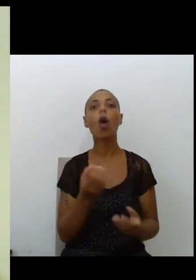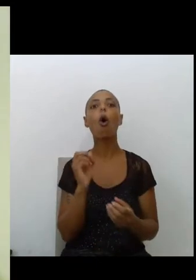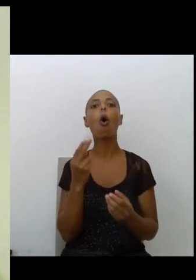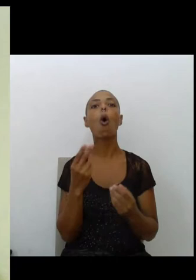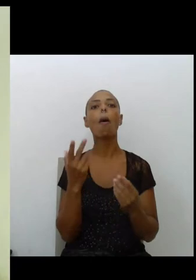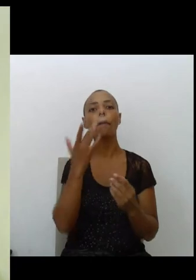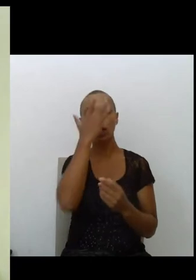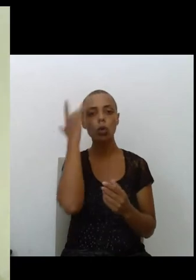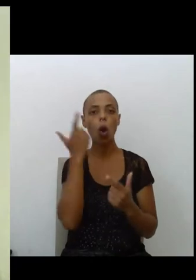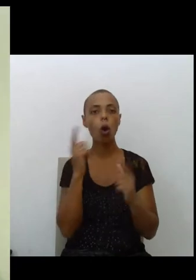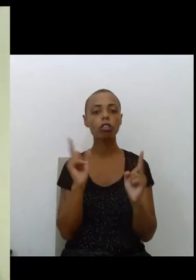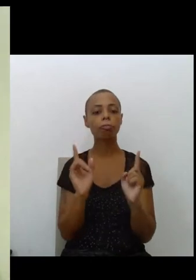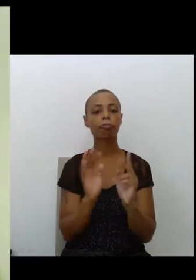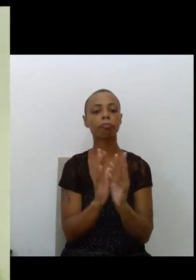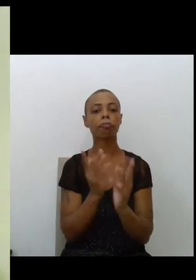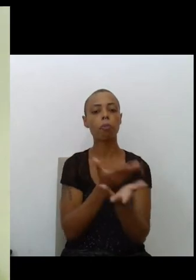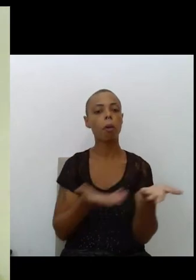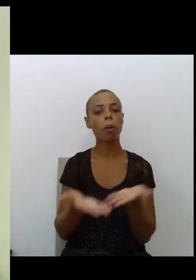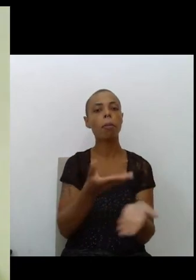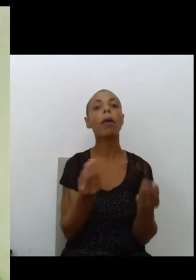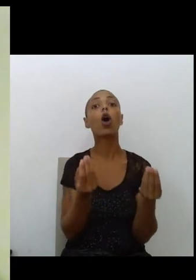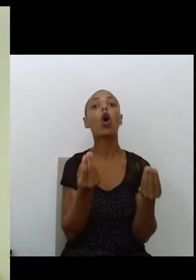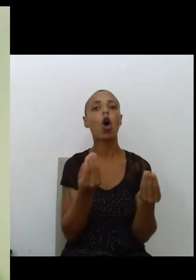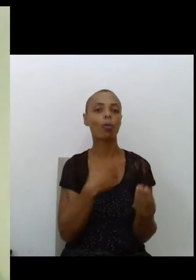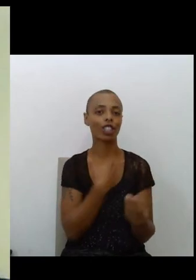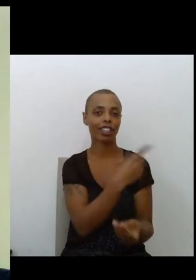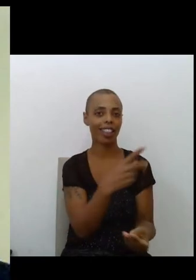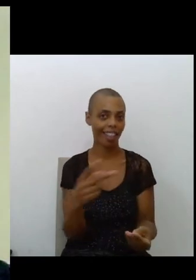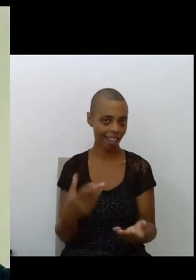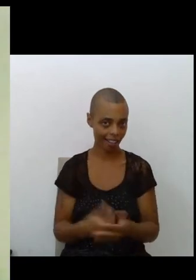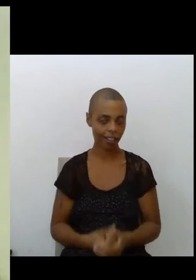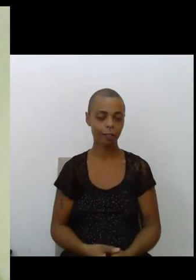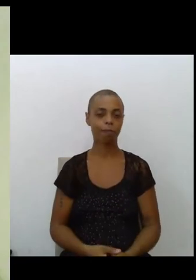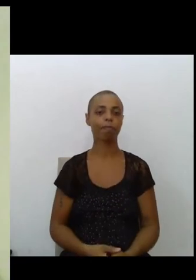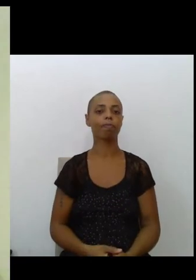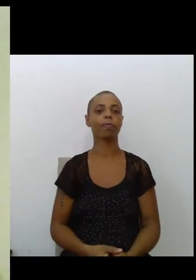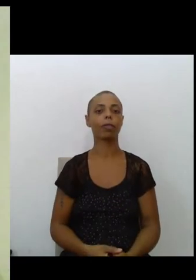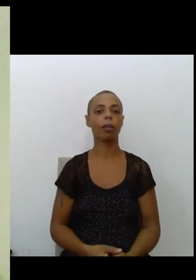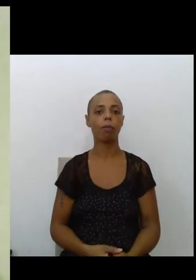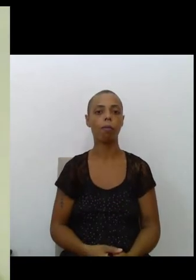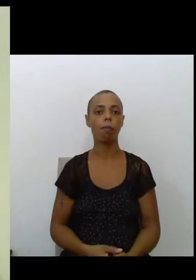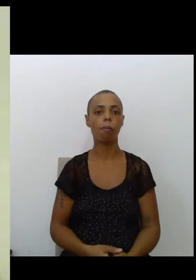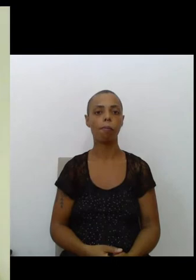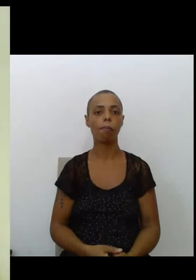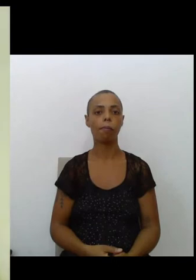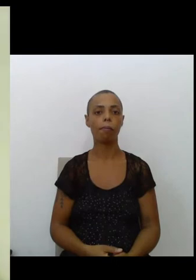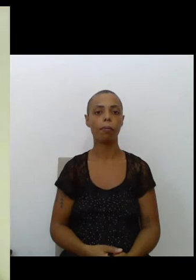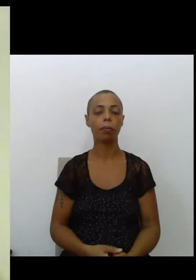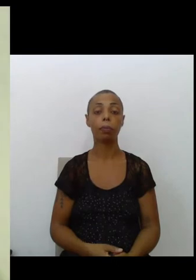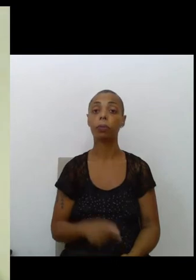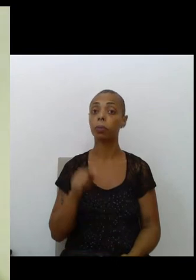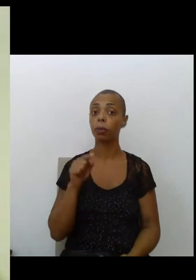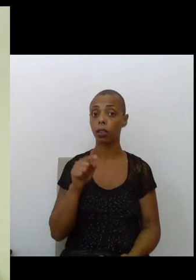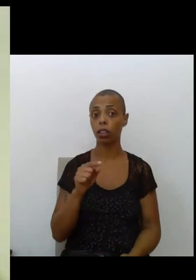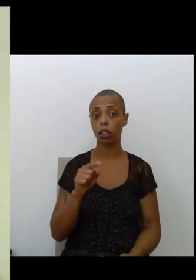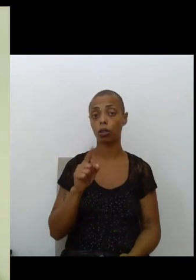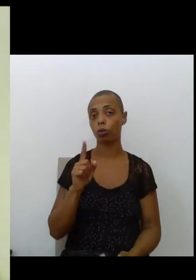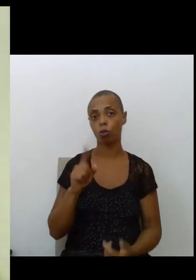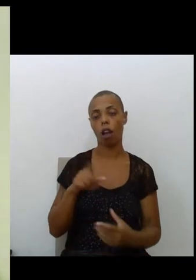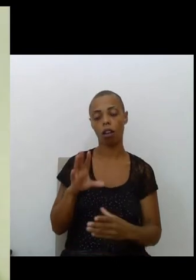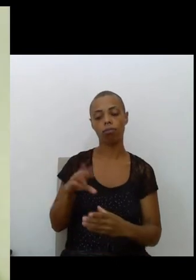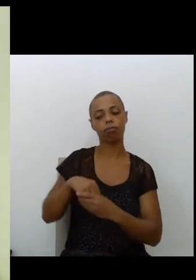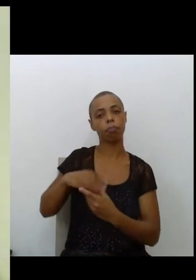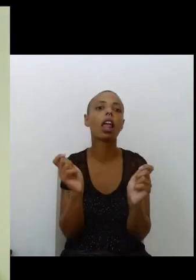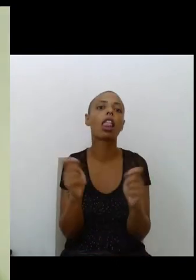then this maybe this is um a part of of my research to to find